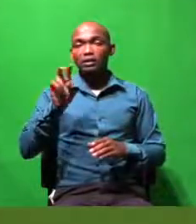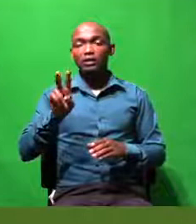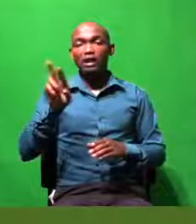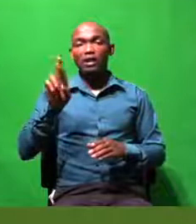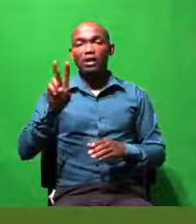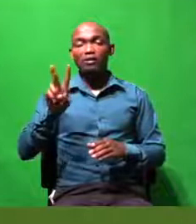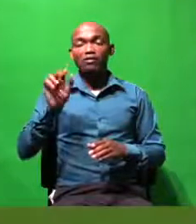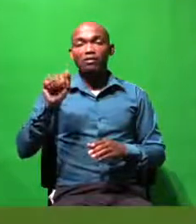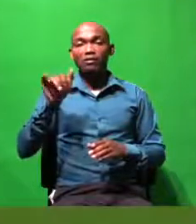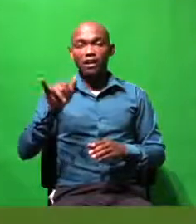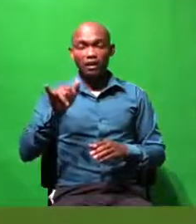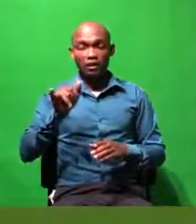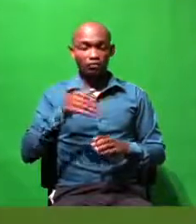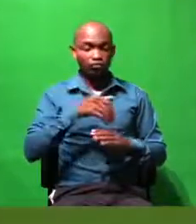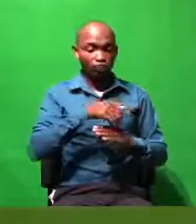going